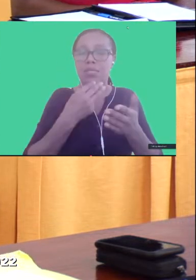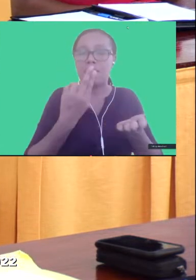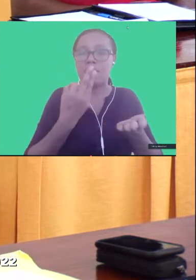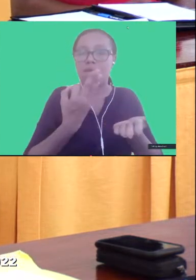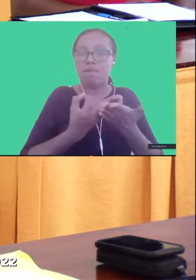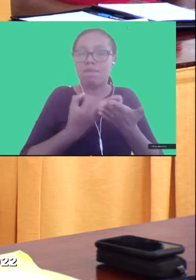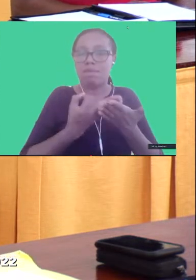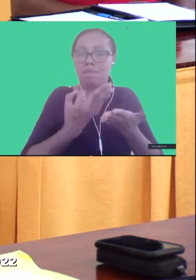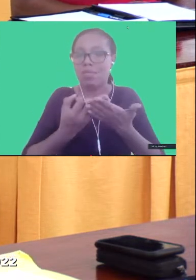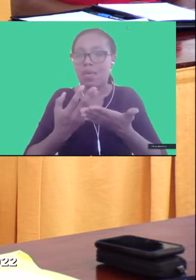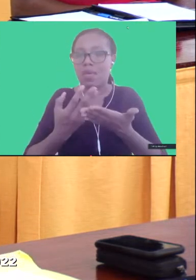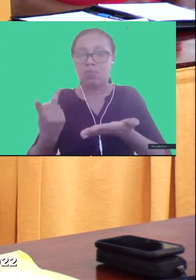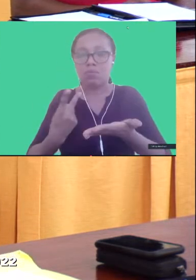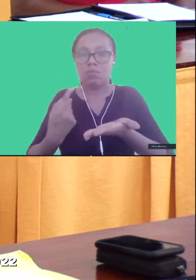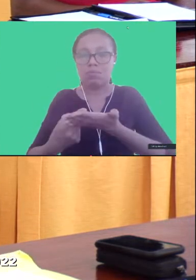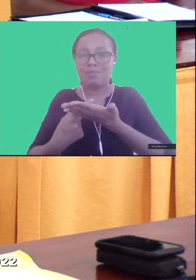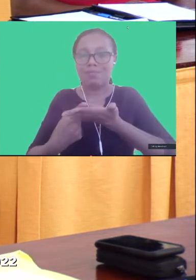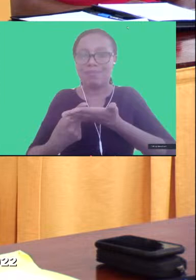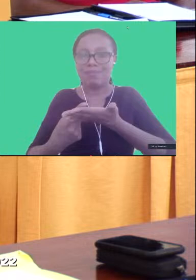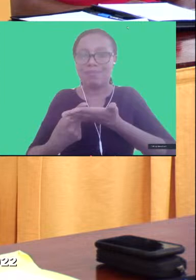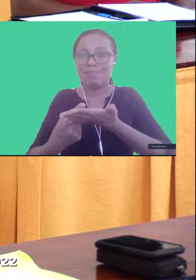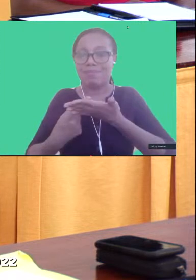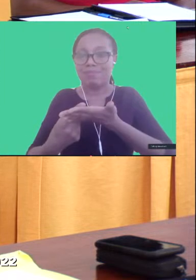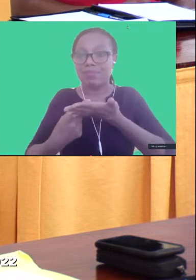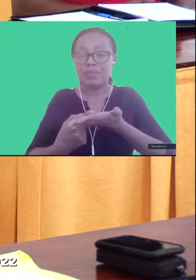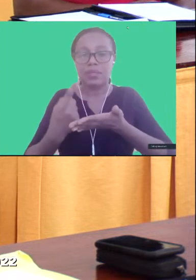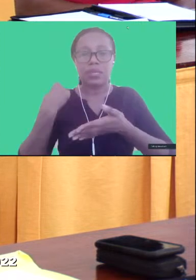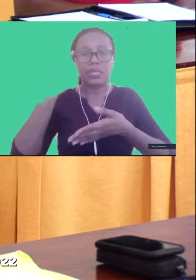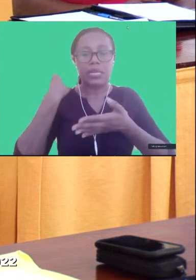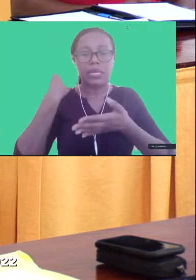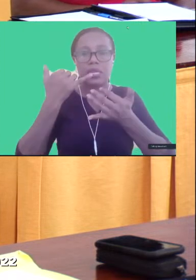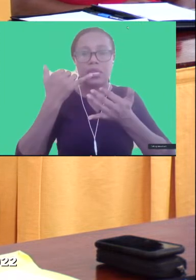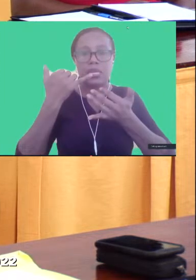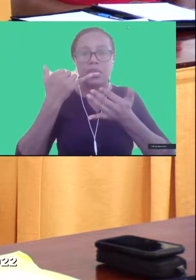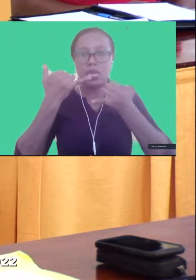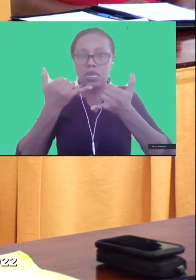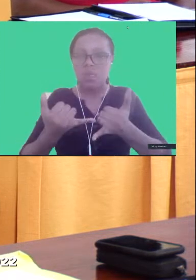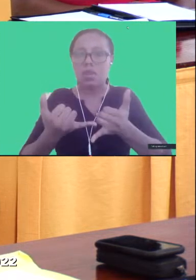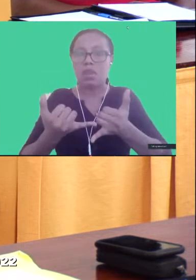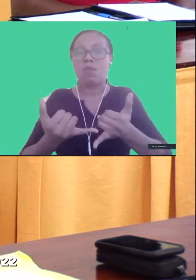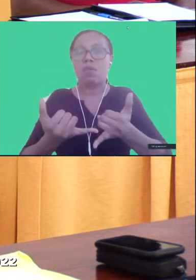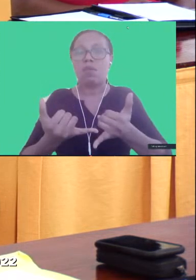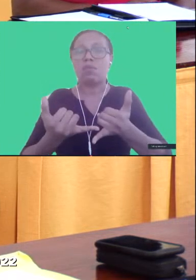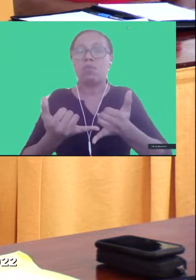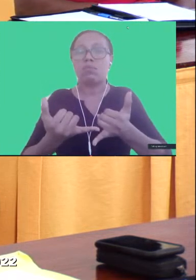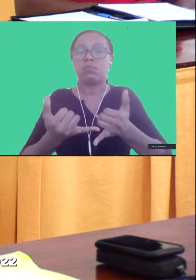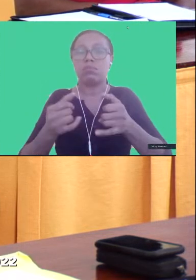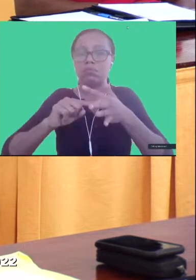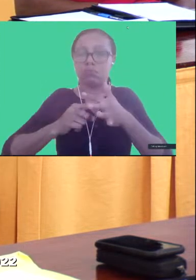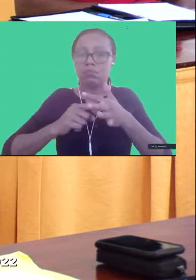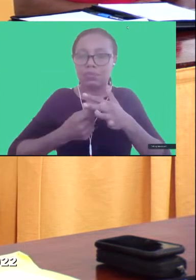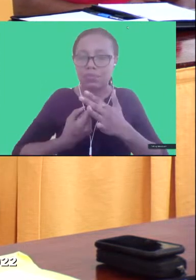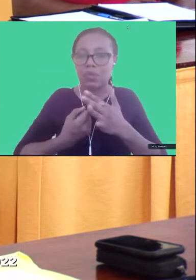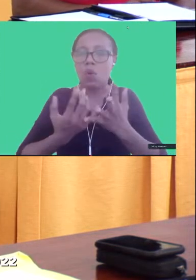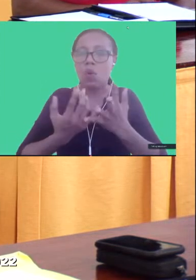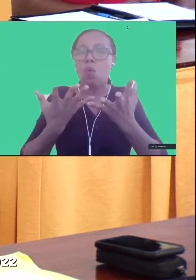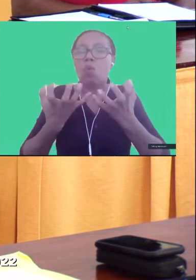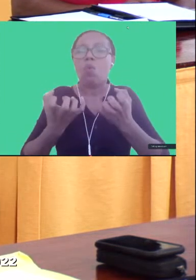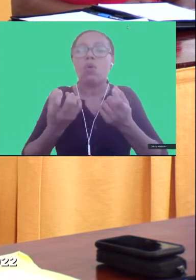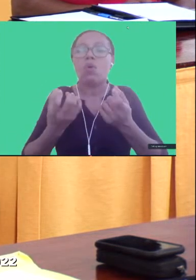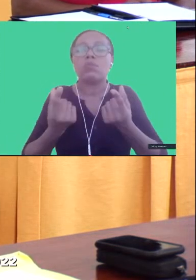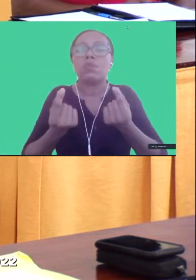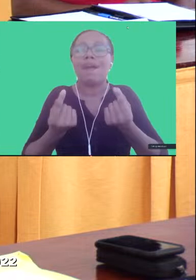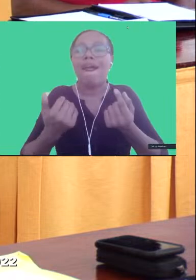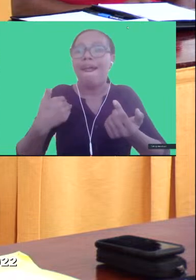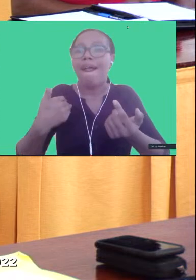that we wanted to have the money made available so as to be able to begin the process. Now, clearly, there are going